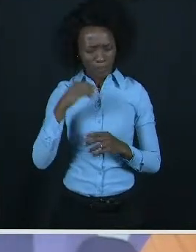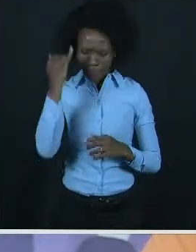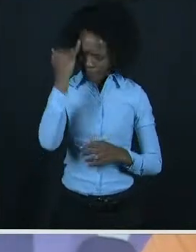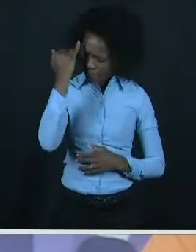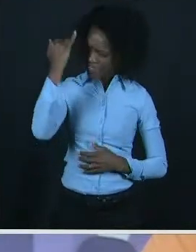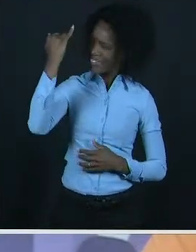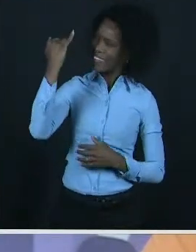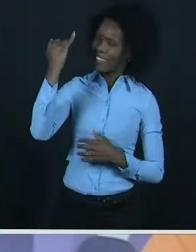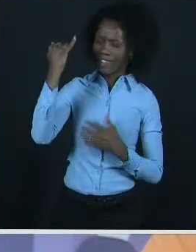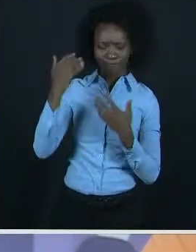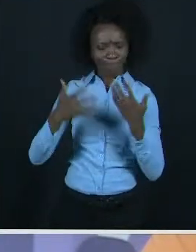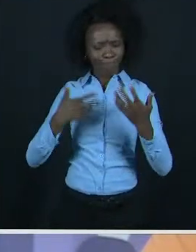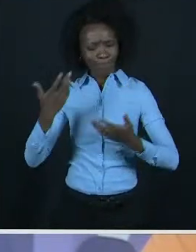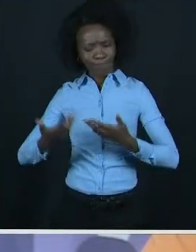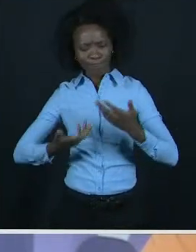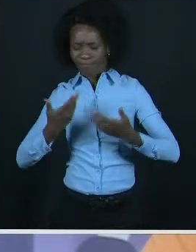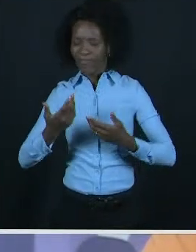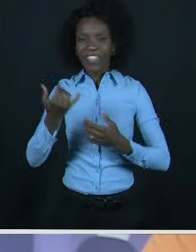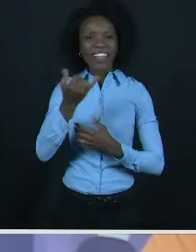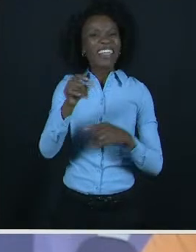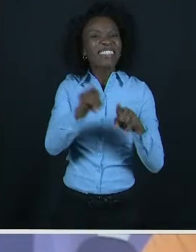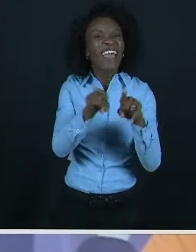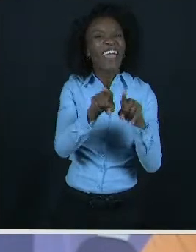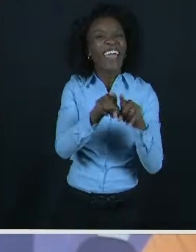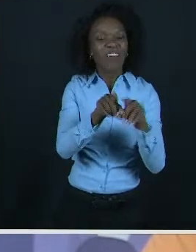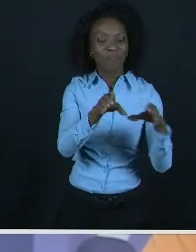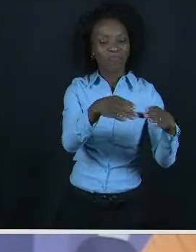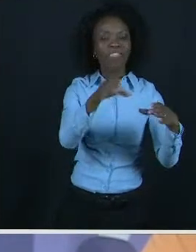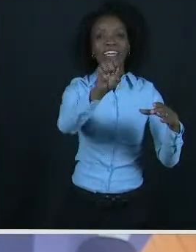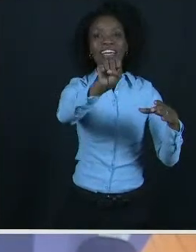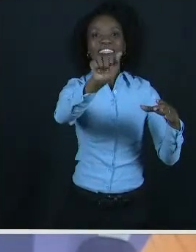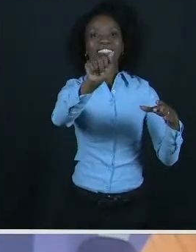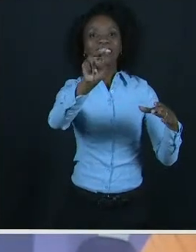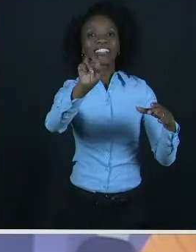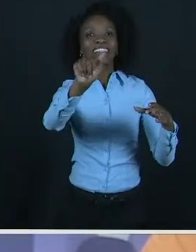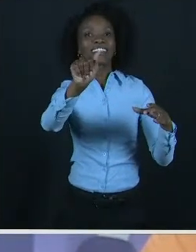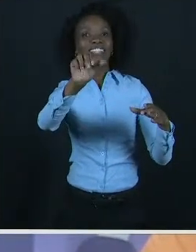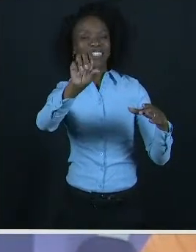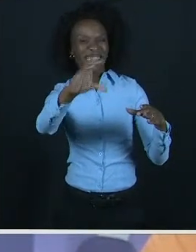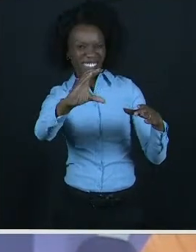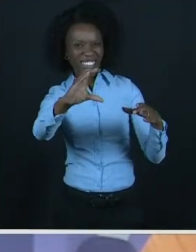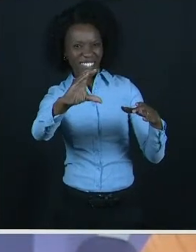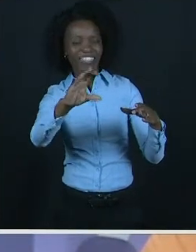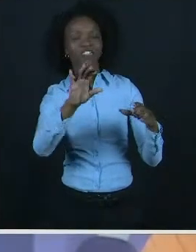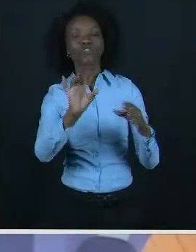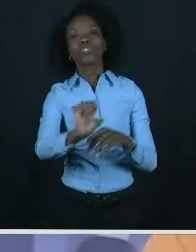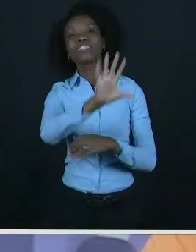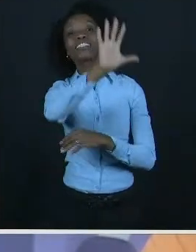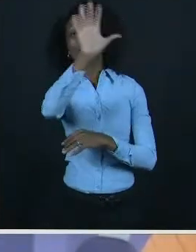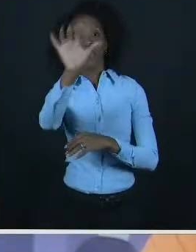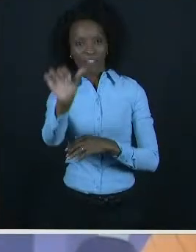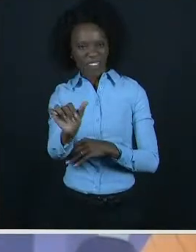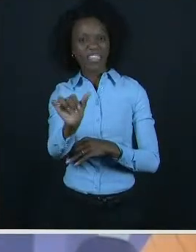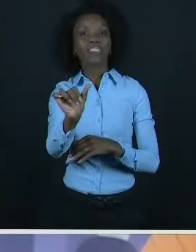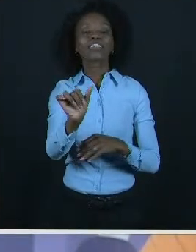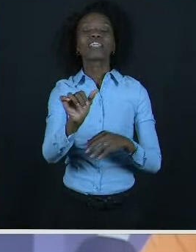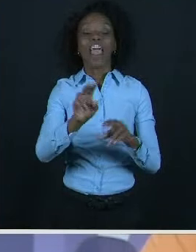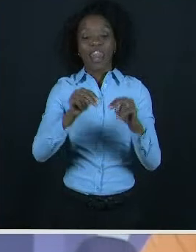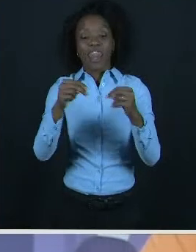conceptualized as similar to SANAC, the South African National AIDS